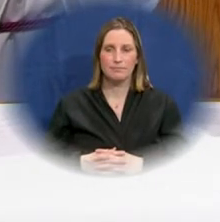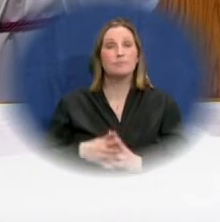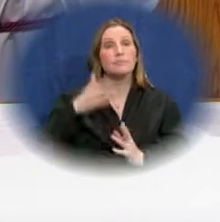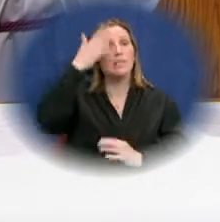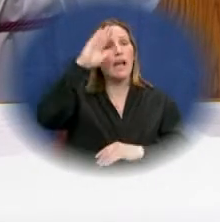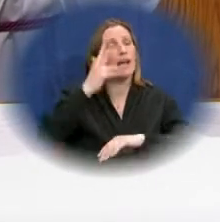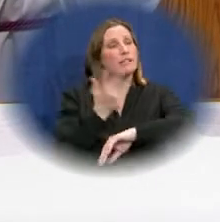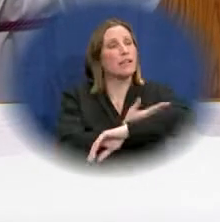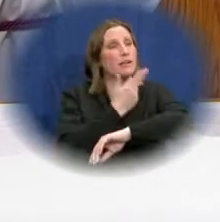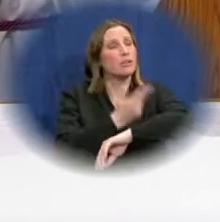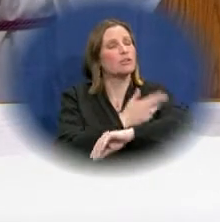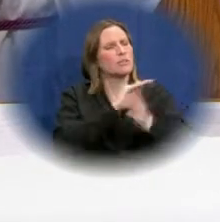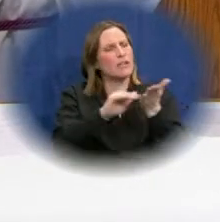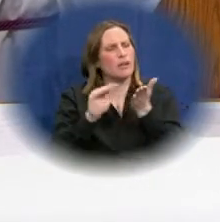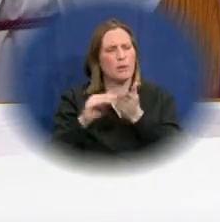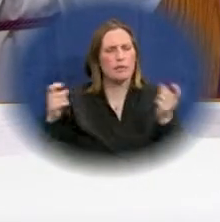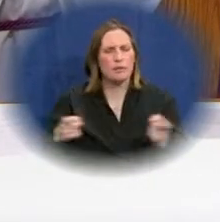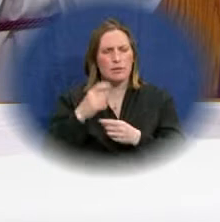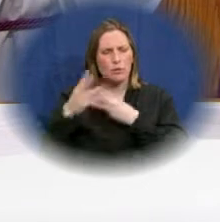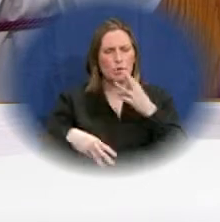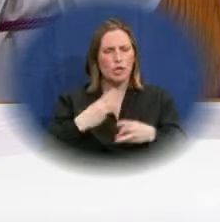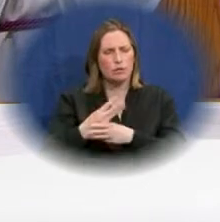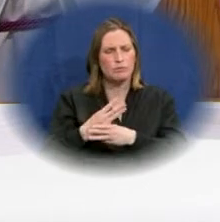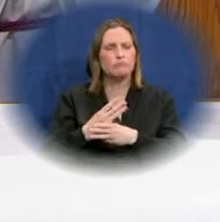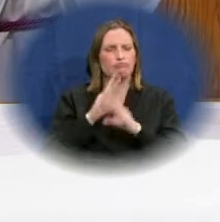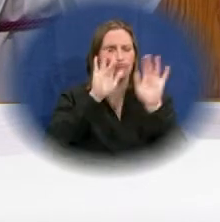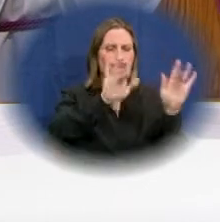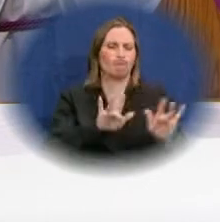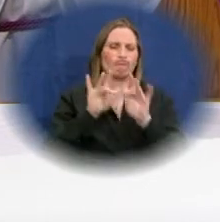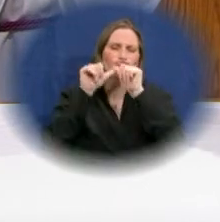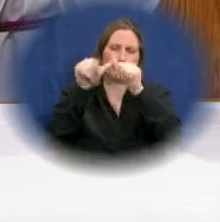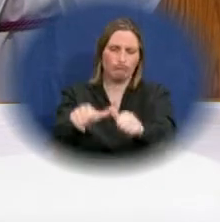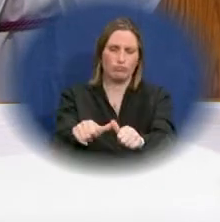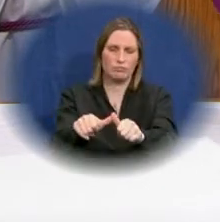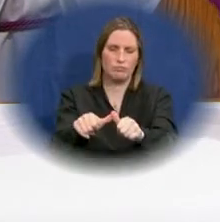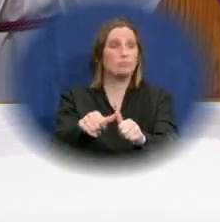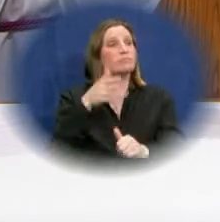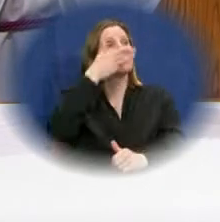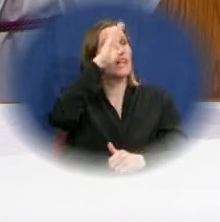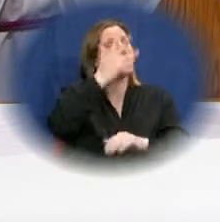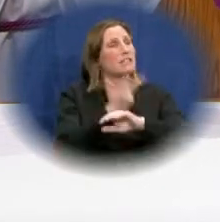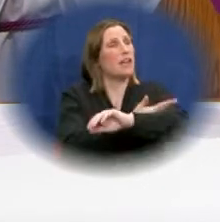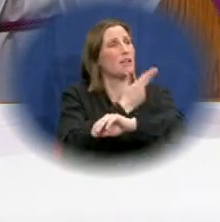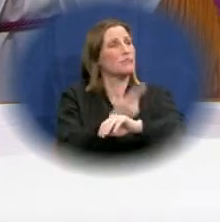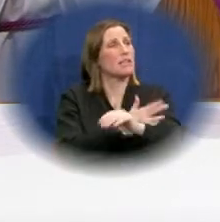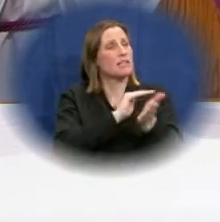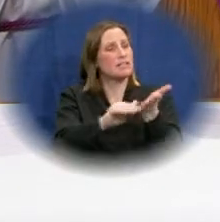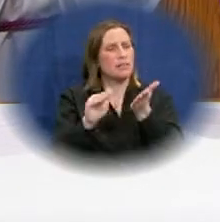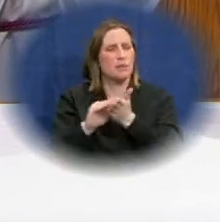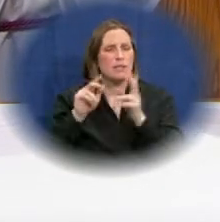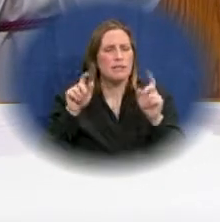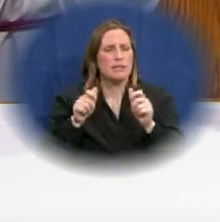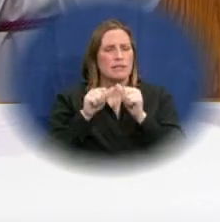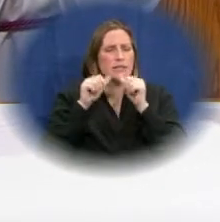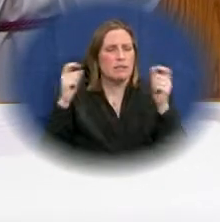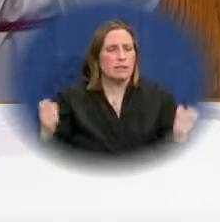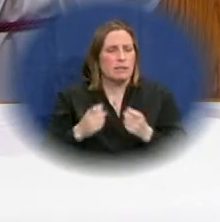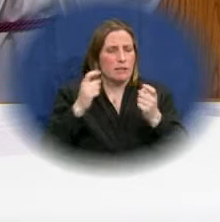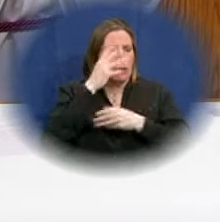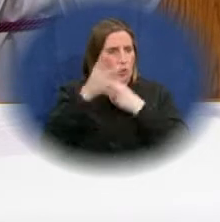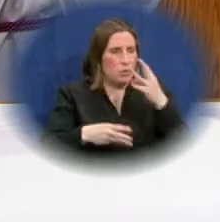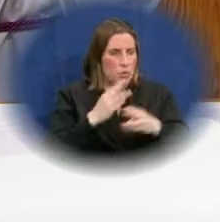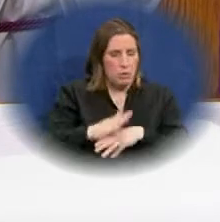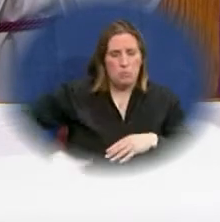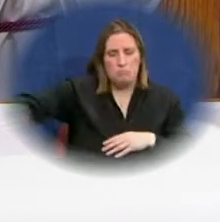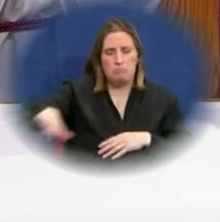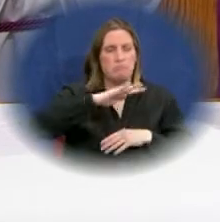Lamb of God, you take away the sins of the world. Have mercy on us. Lamb of God, you take away the sins of the world. Have mercy